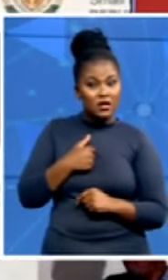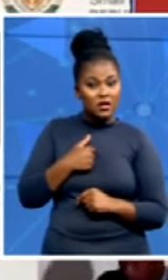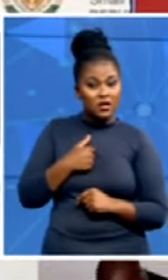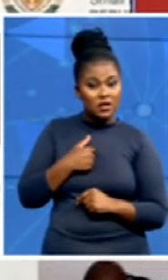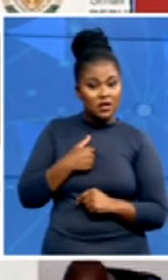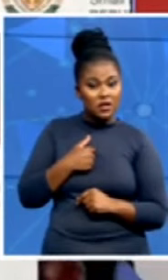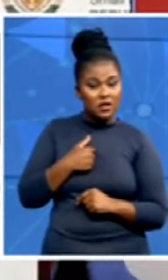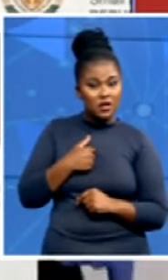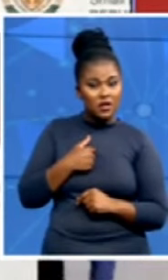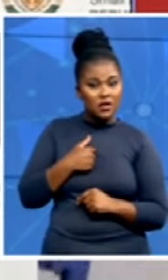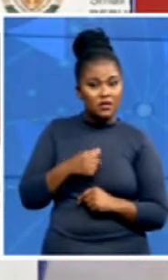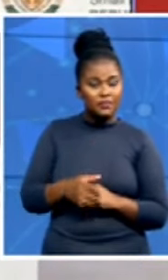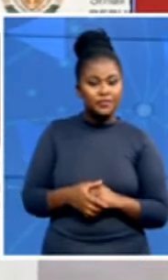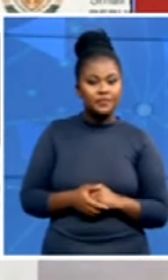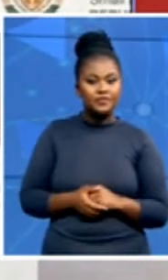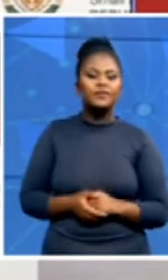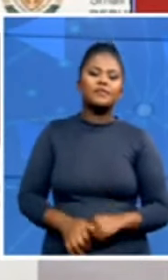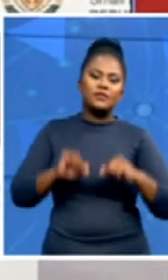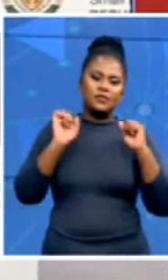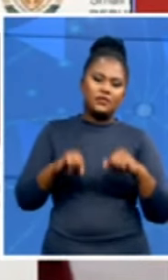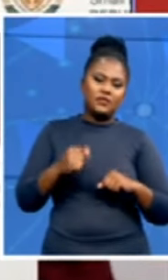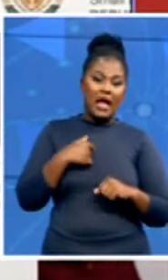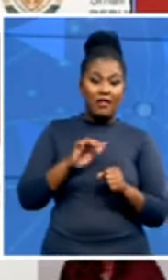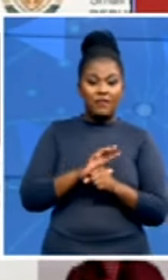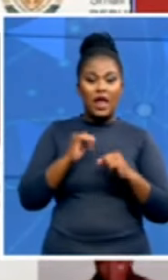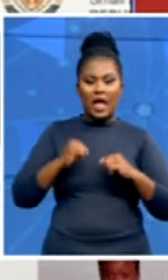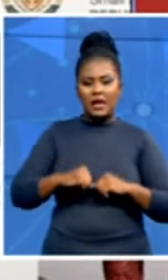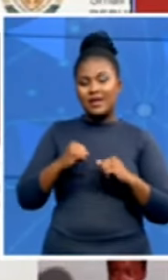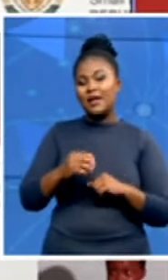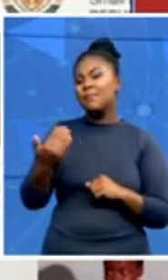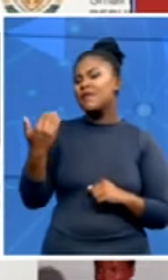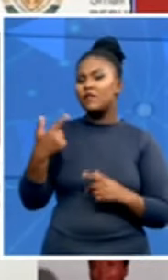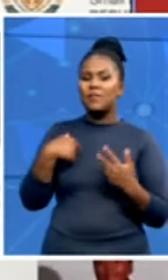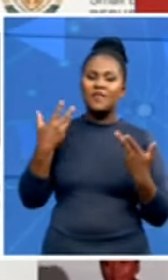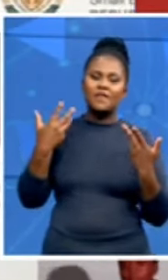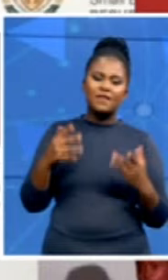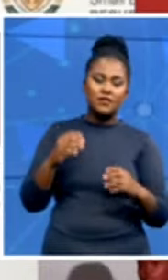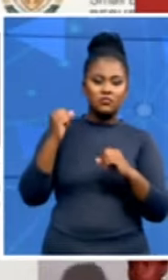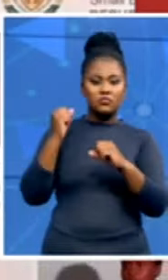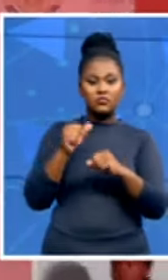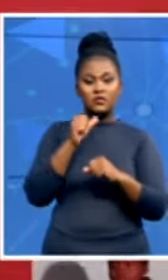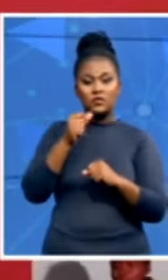I fully agree. Earlier on, I spoke of radical interventions that need to be introduced.